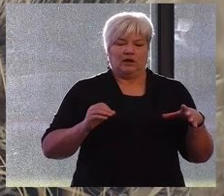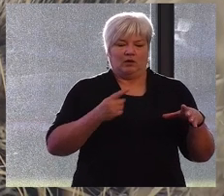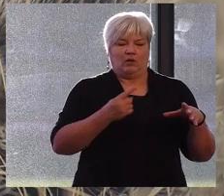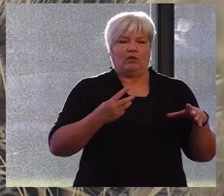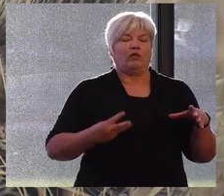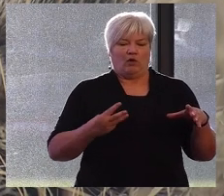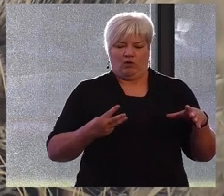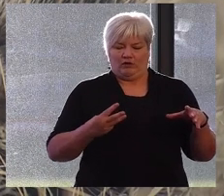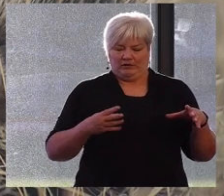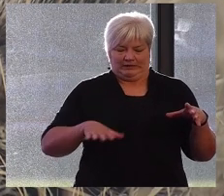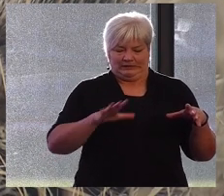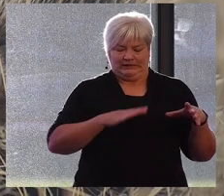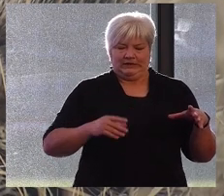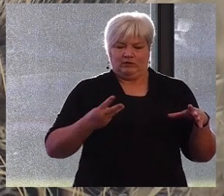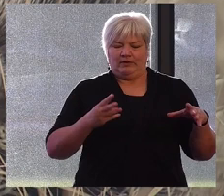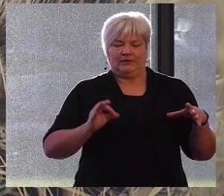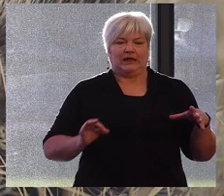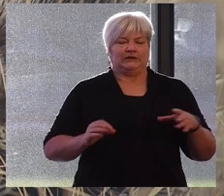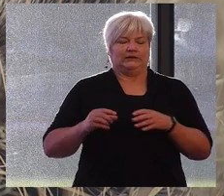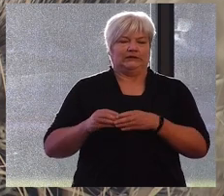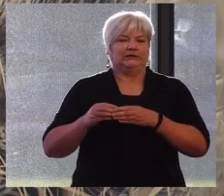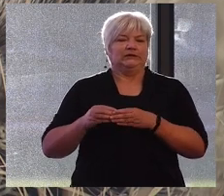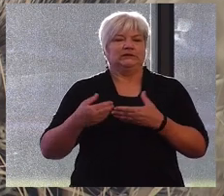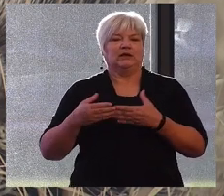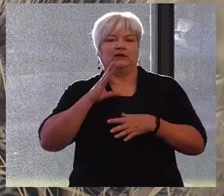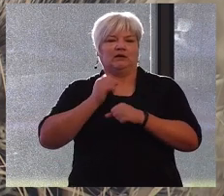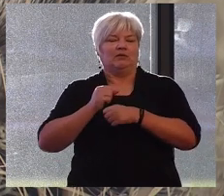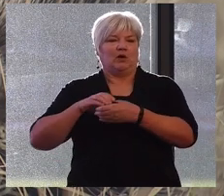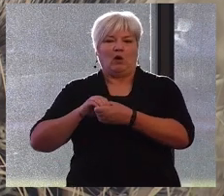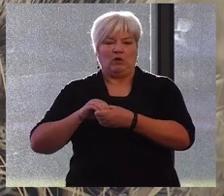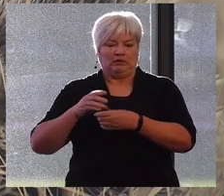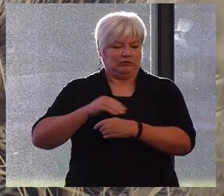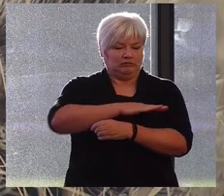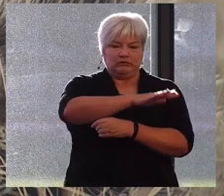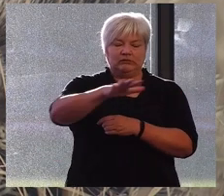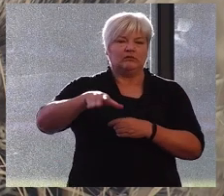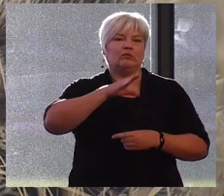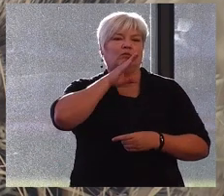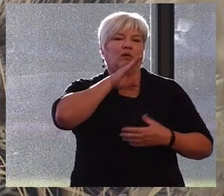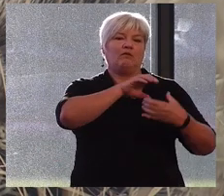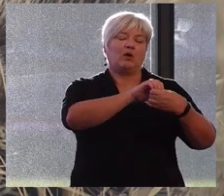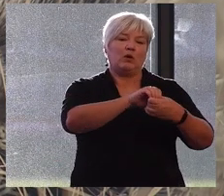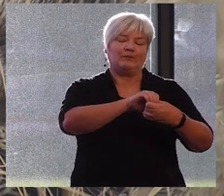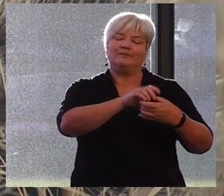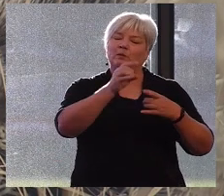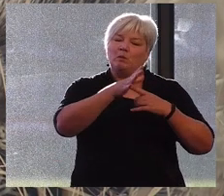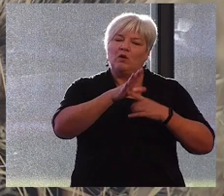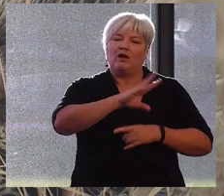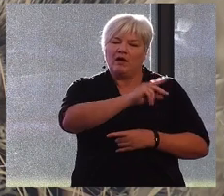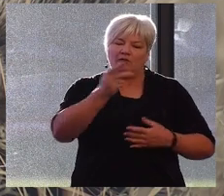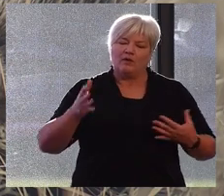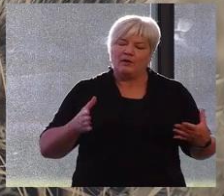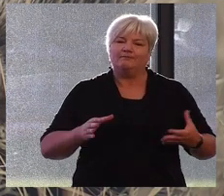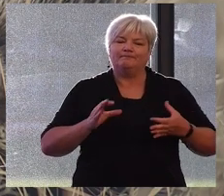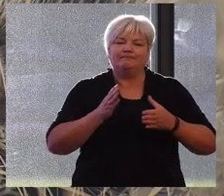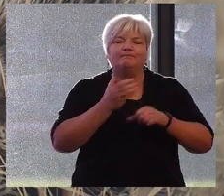is public. The rest of it is private land and landowners. So it's really important and critical that everybody is on the journey. Nature